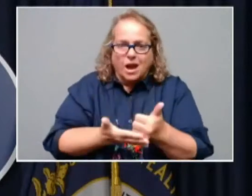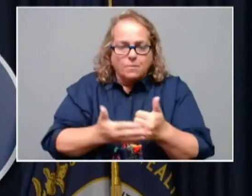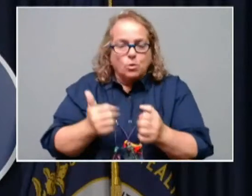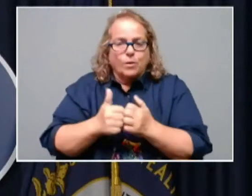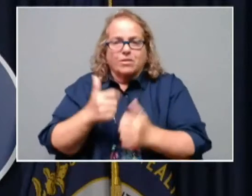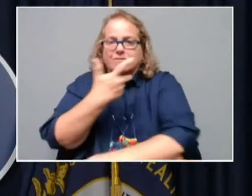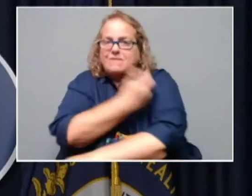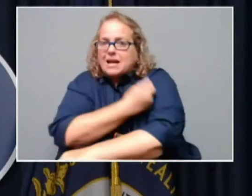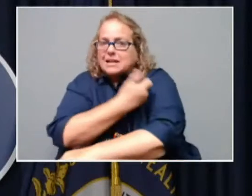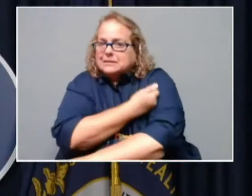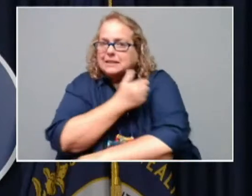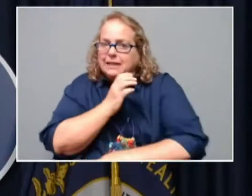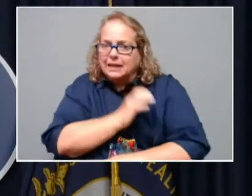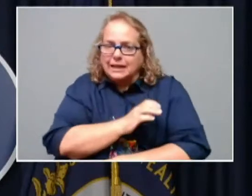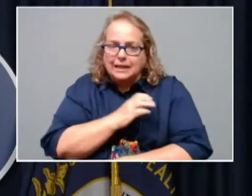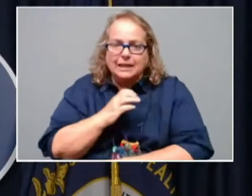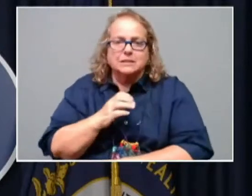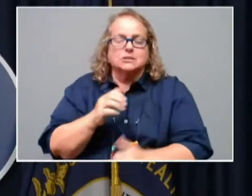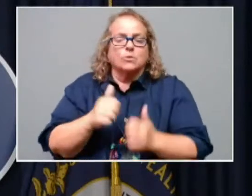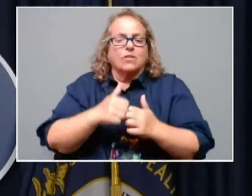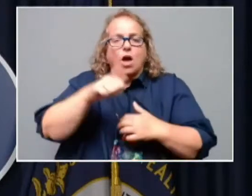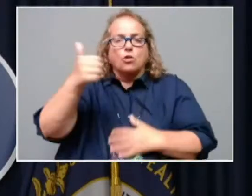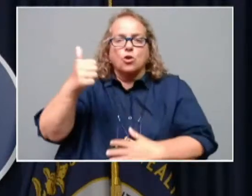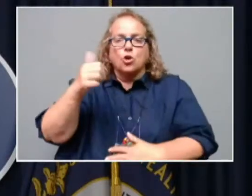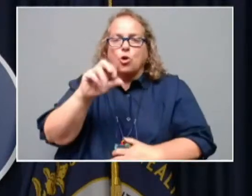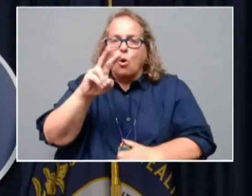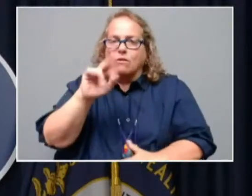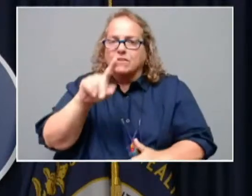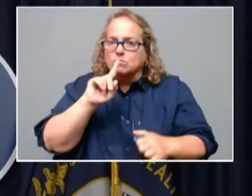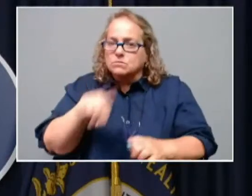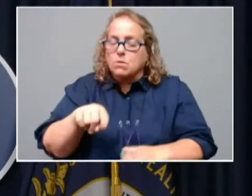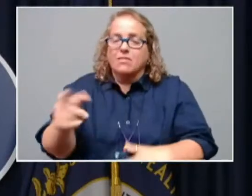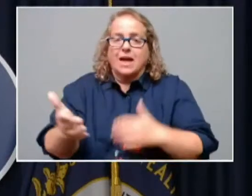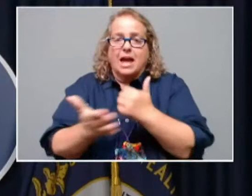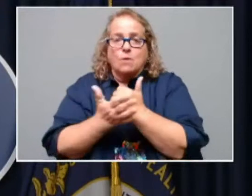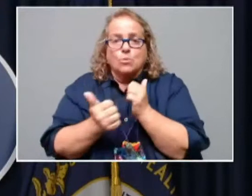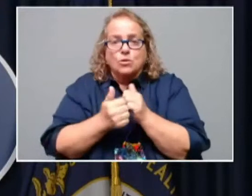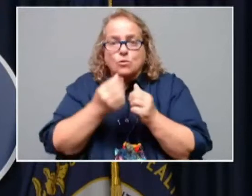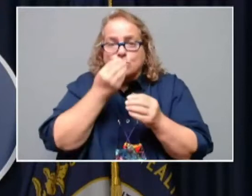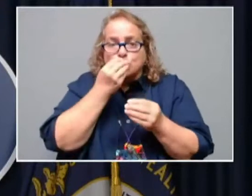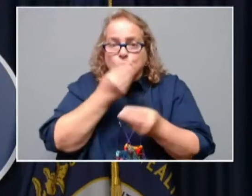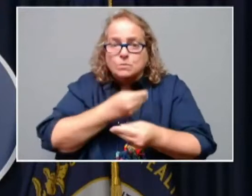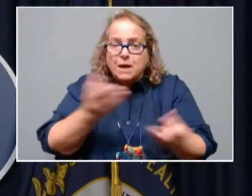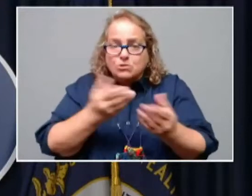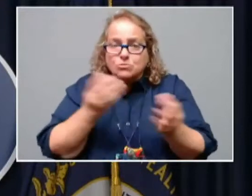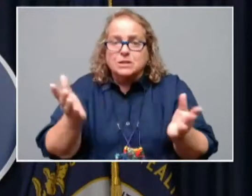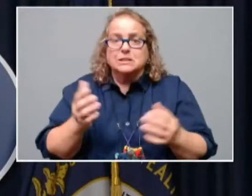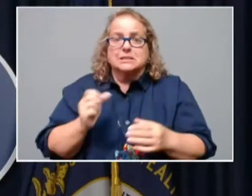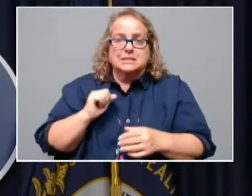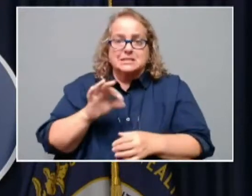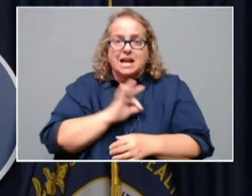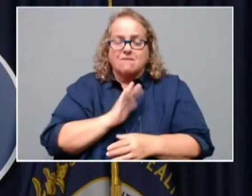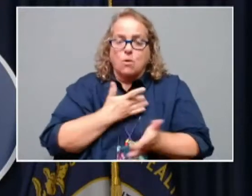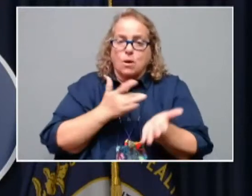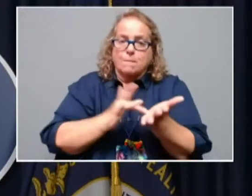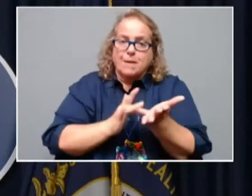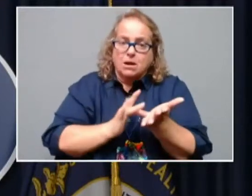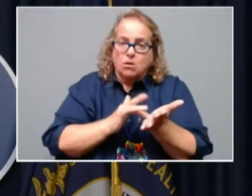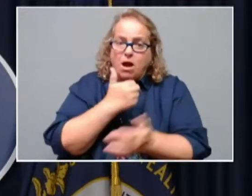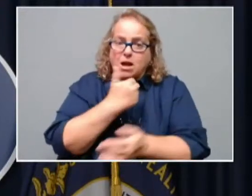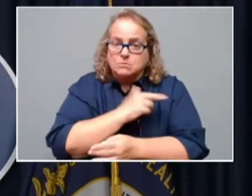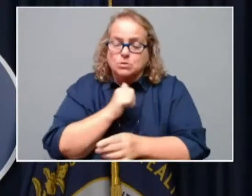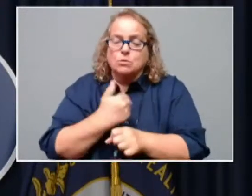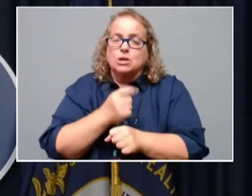to other COVID response. They've helped at our food pantries and staffed our medical facilities, making sure that Kentuckians are safe